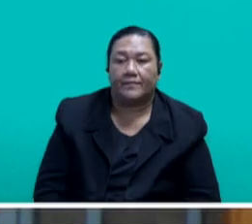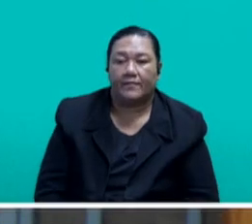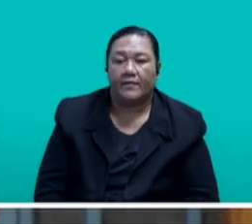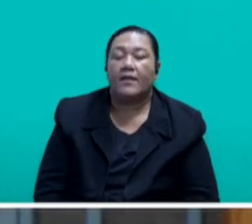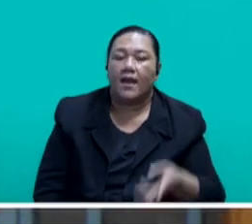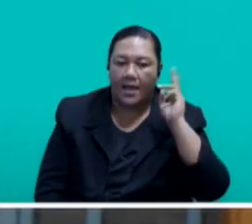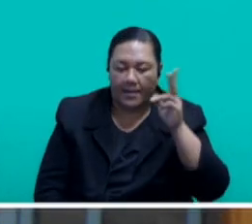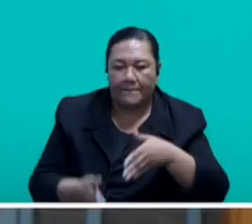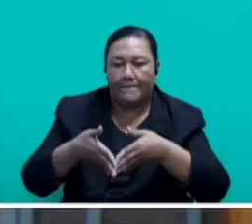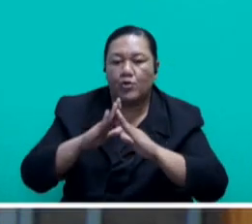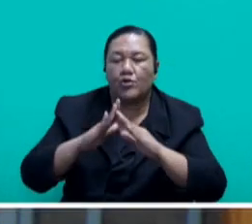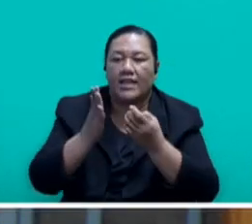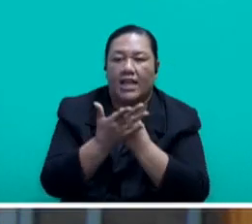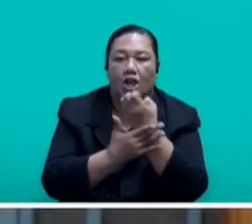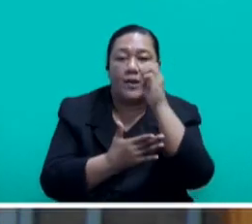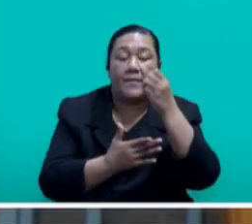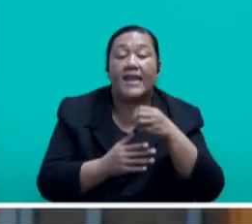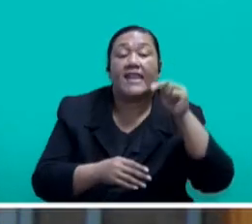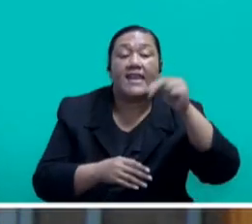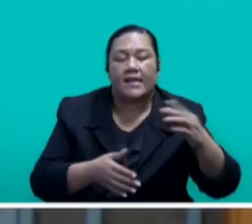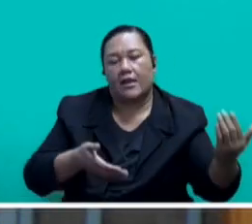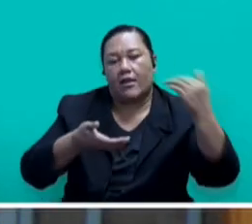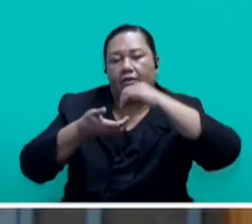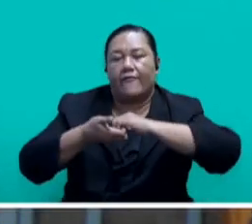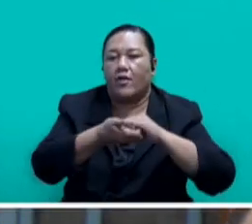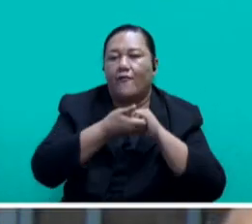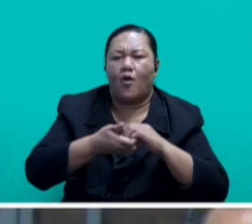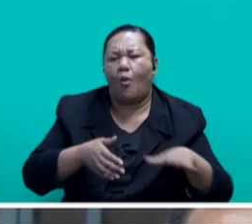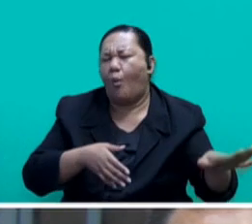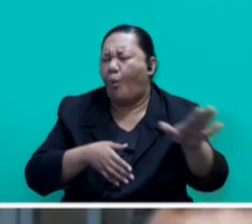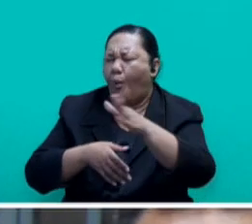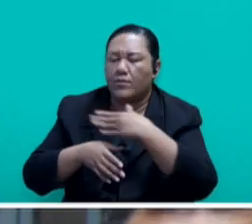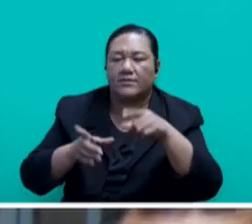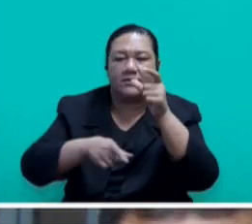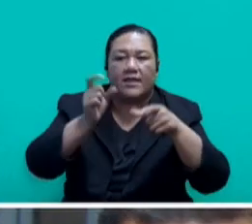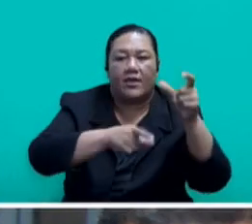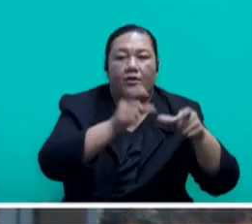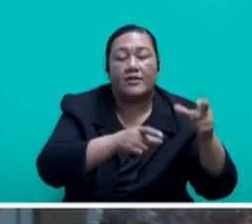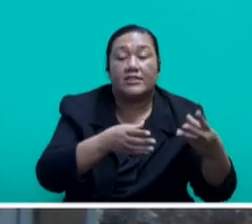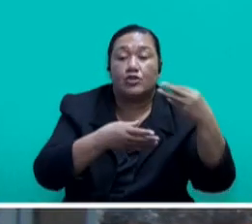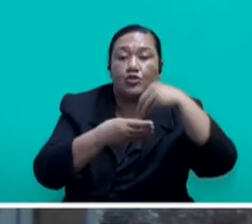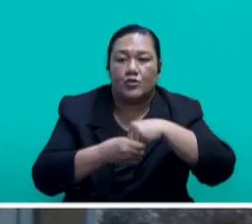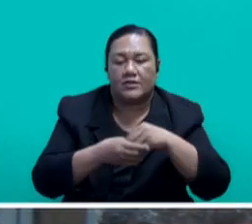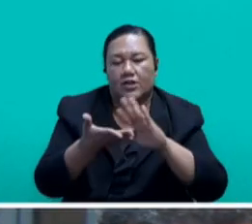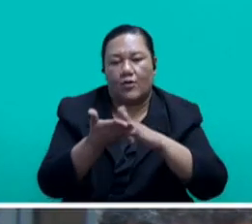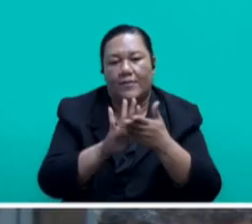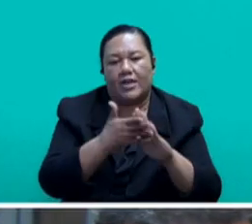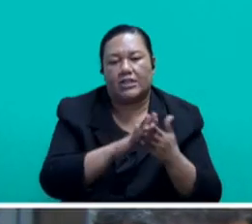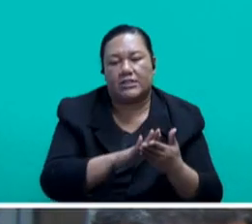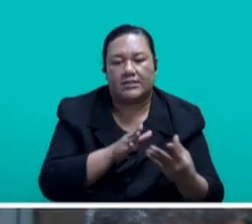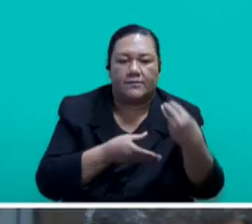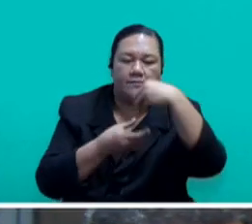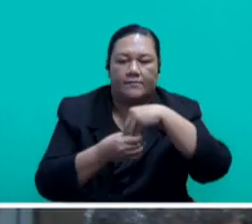Rebuilding the economy will need the collective effort of all stakeholders, including our communities. It